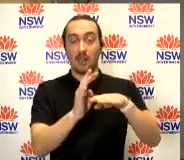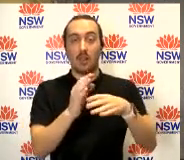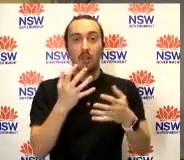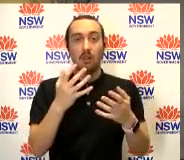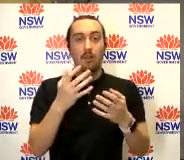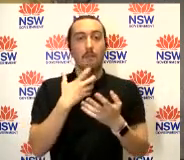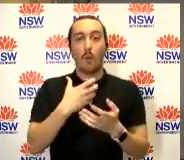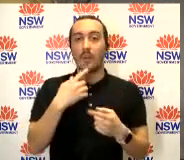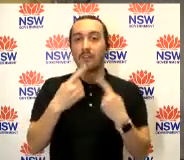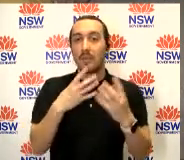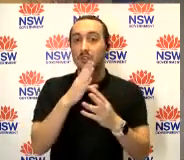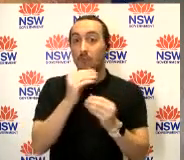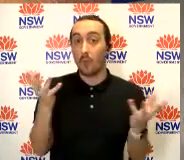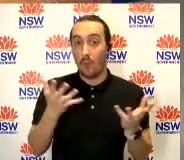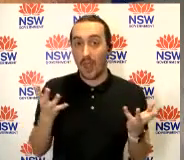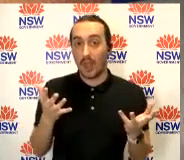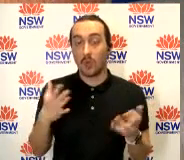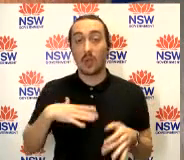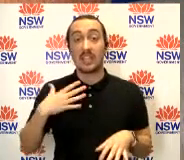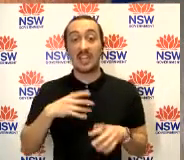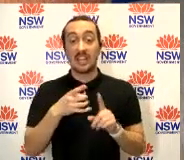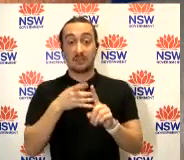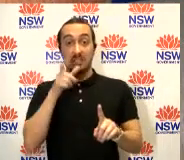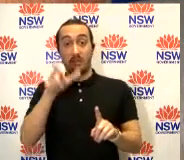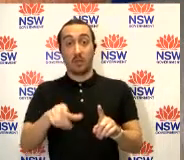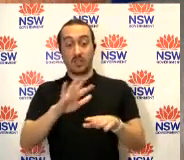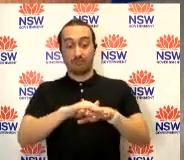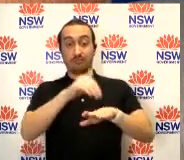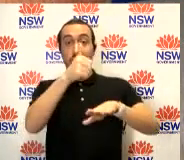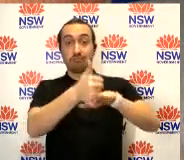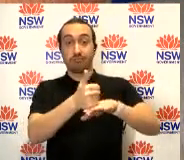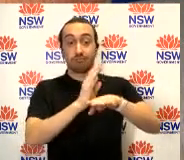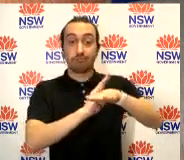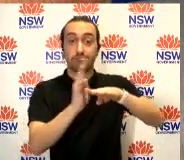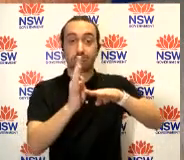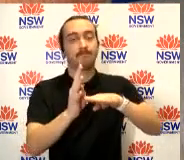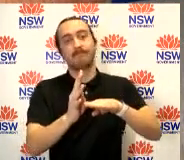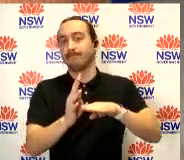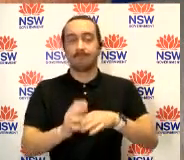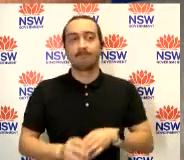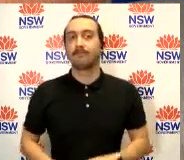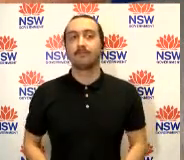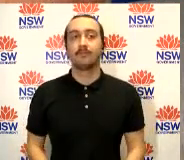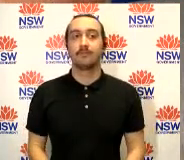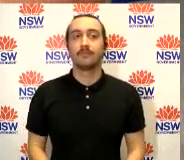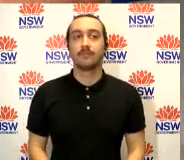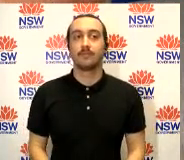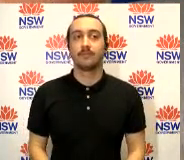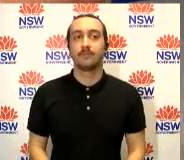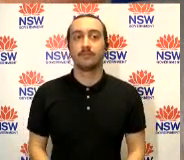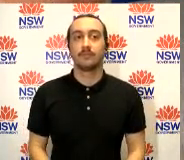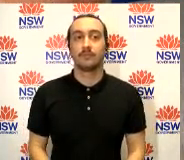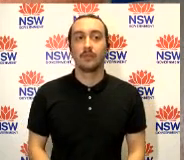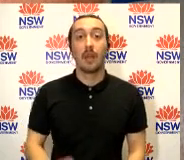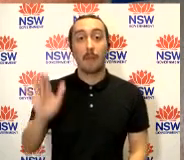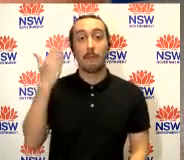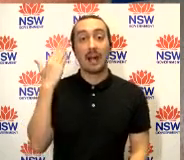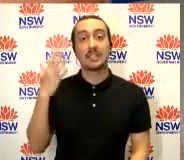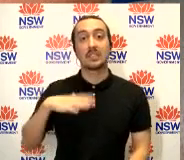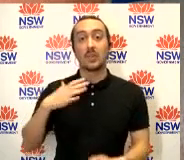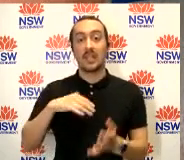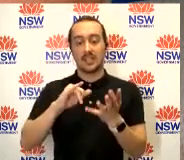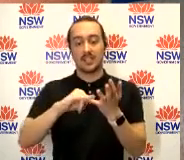No, you don't. I'm guessing, yes, once upon a time you needed a scaffolder's license to do that kind of work, but that's not